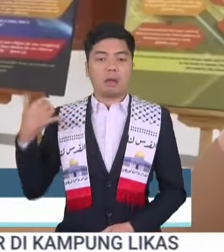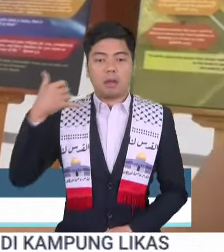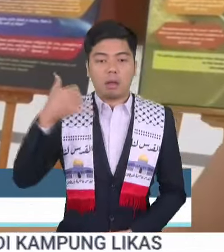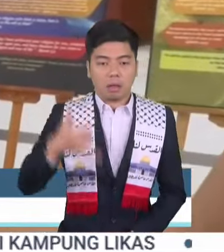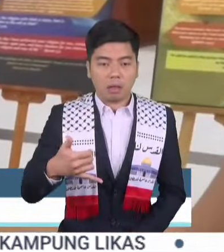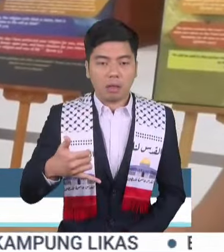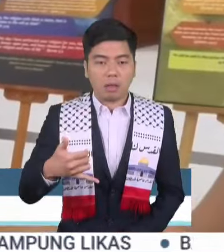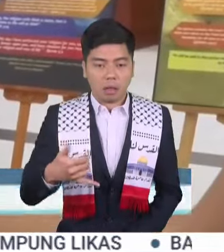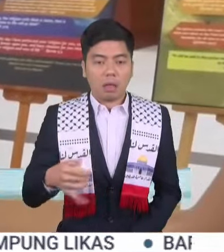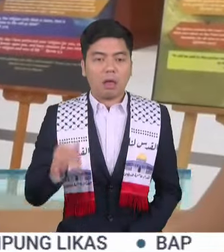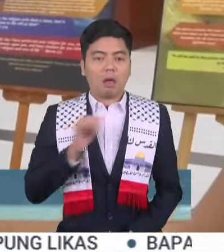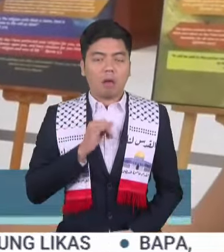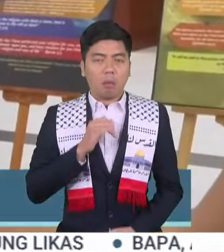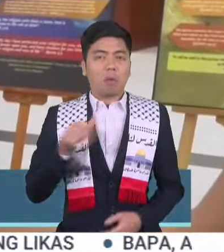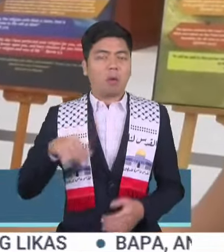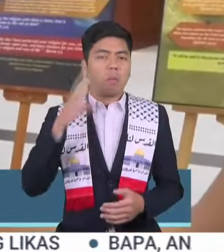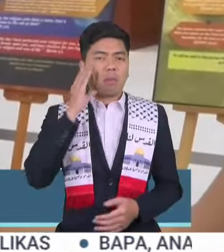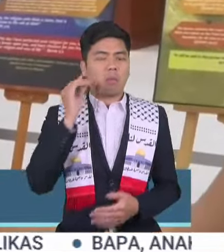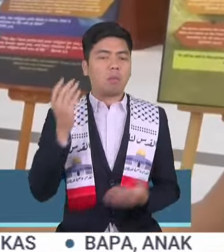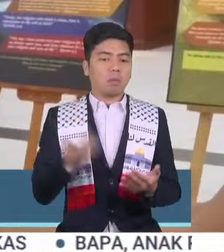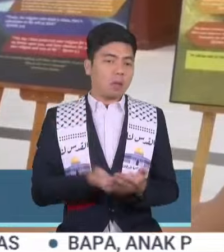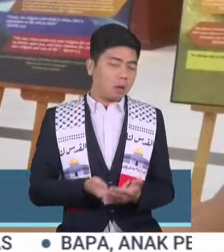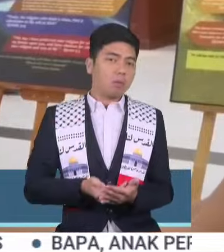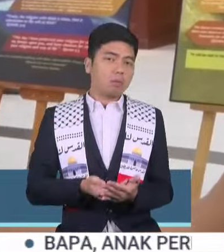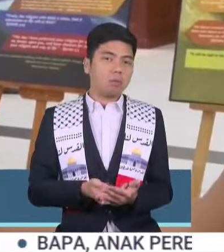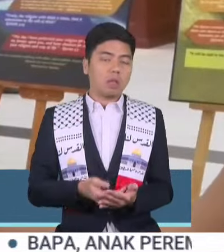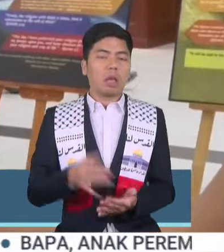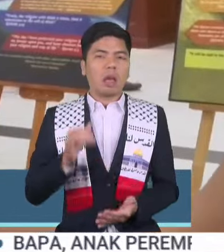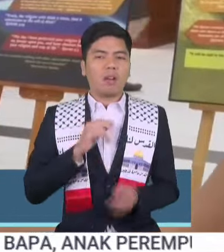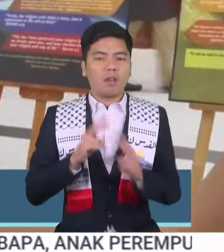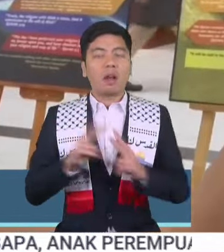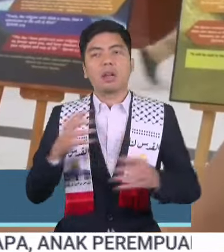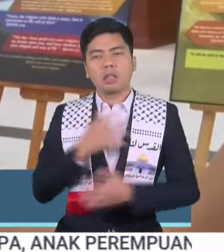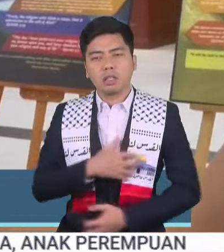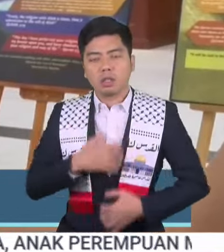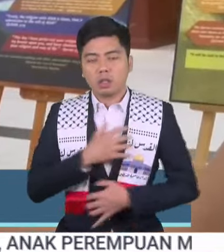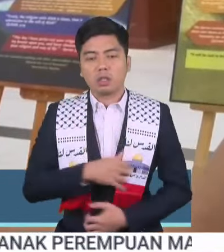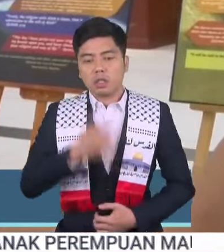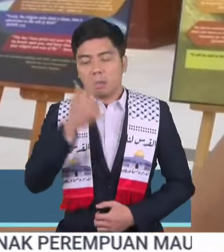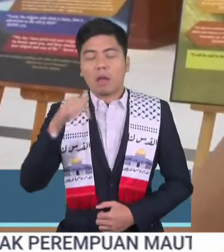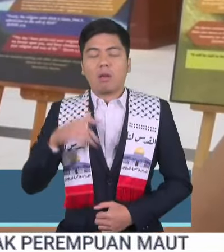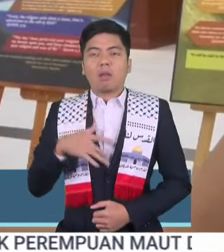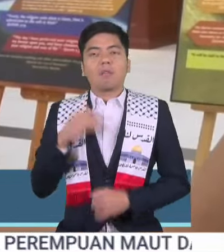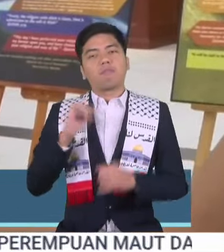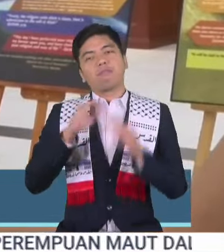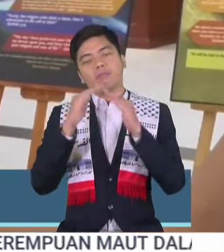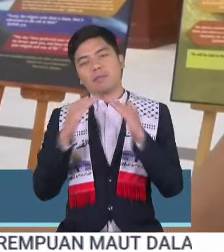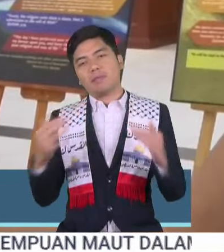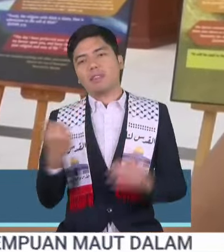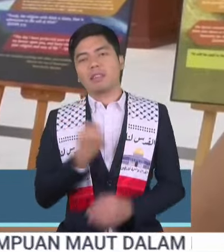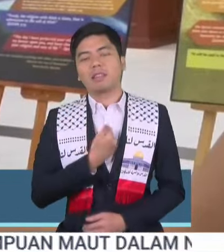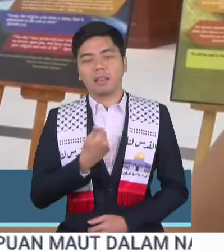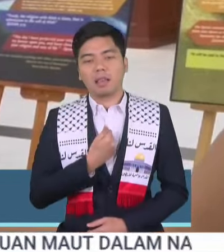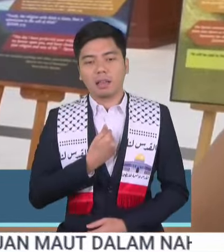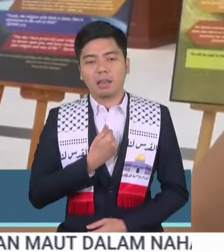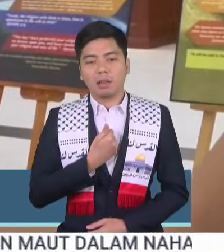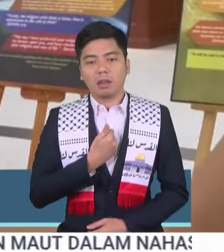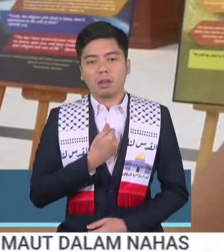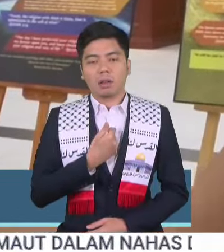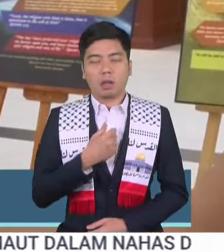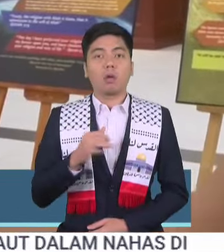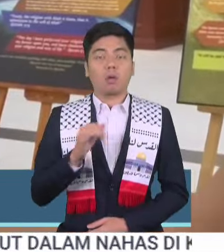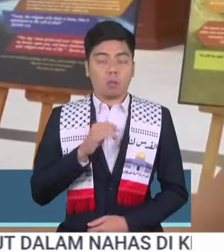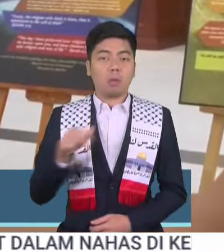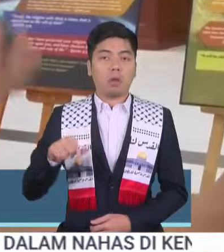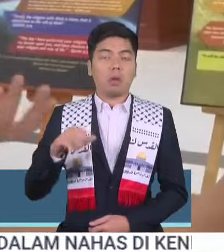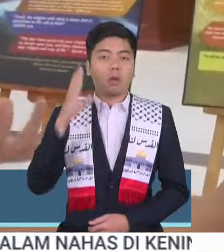it's just like a kind of new experience for me. But I'm kind of enjoying it because I'm feeling like home. So and the new